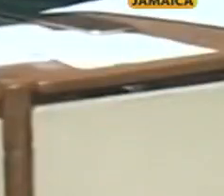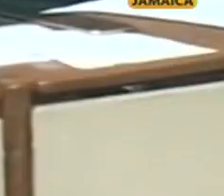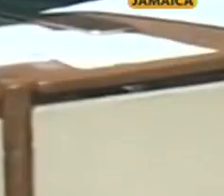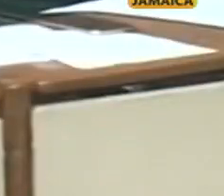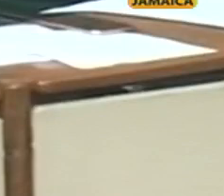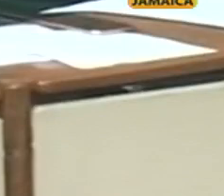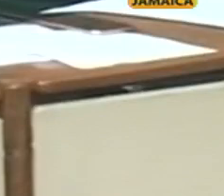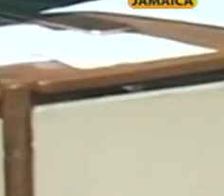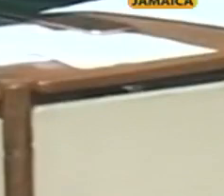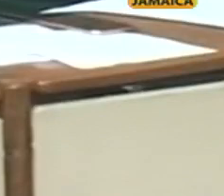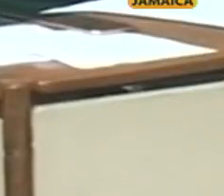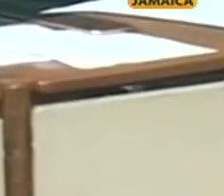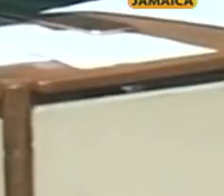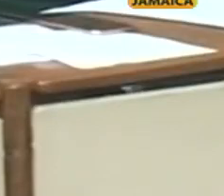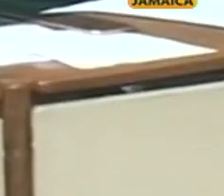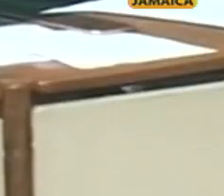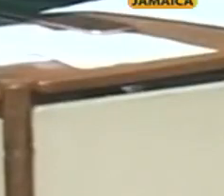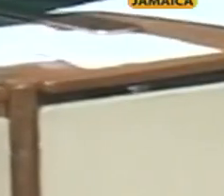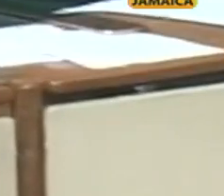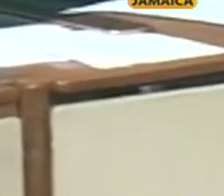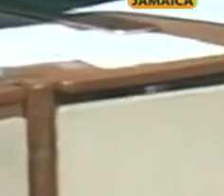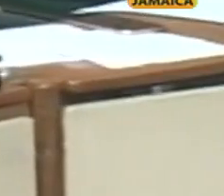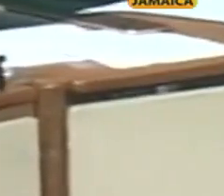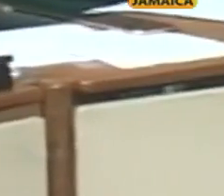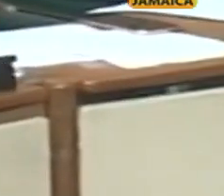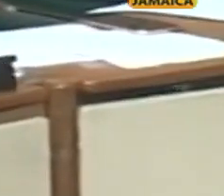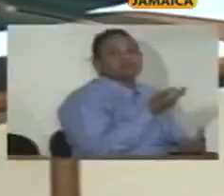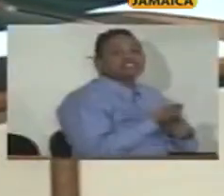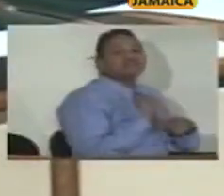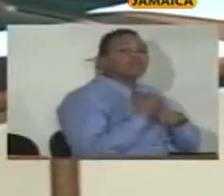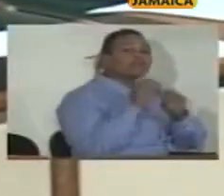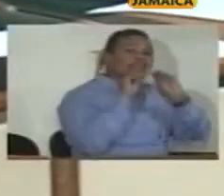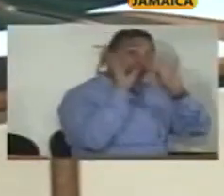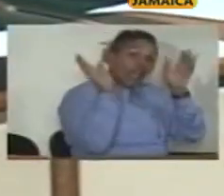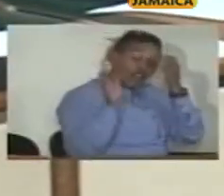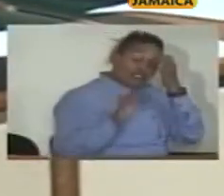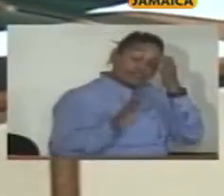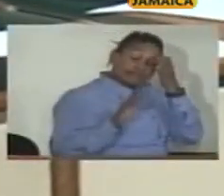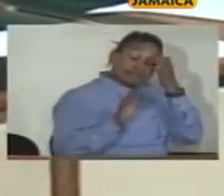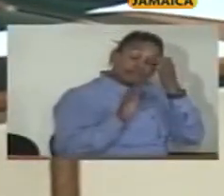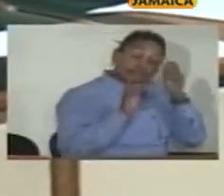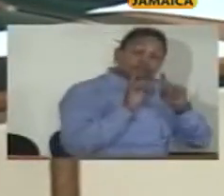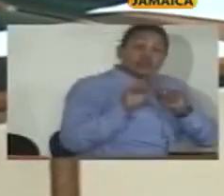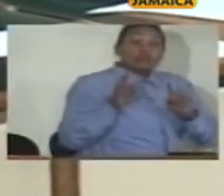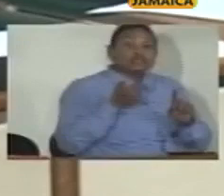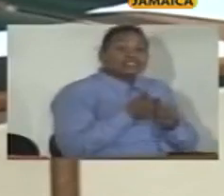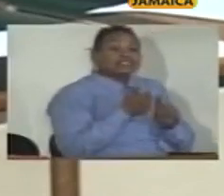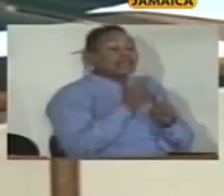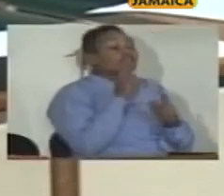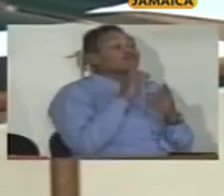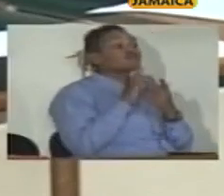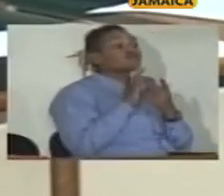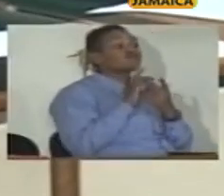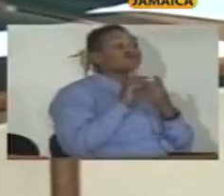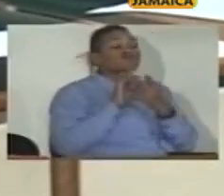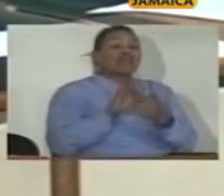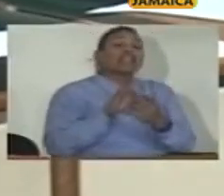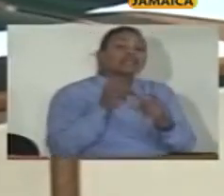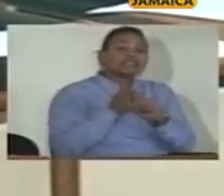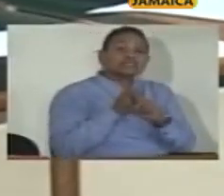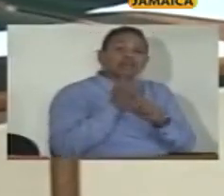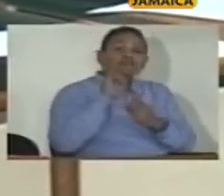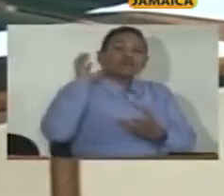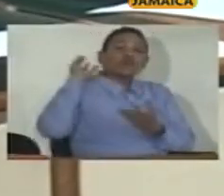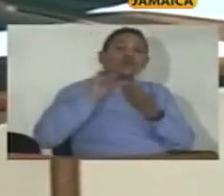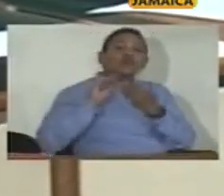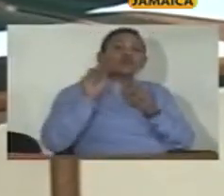in light of the concerns expressed. Let me make that clear. But as far as the treatment of, the whole question